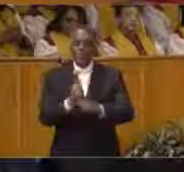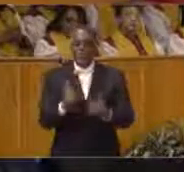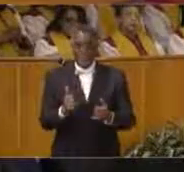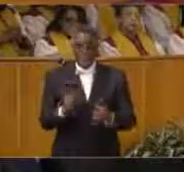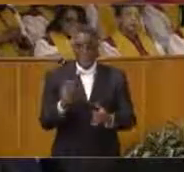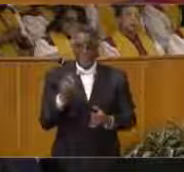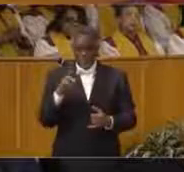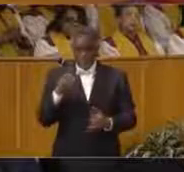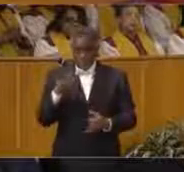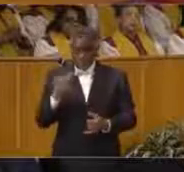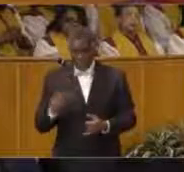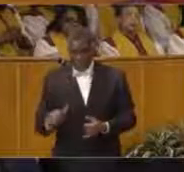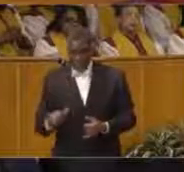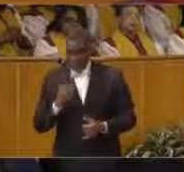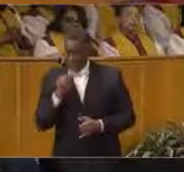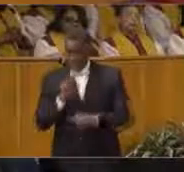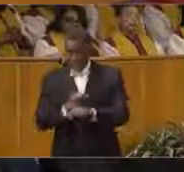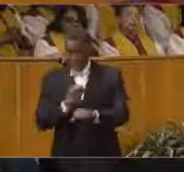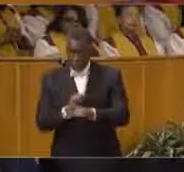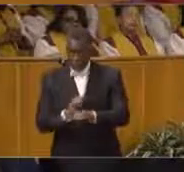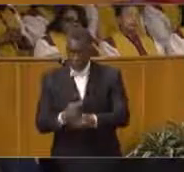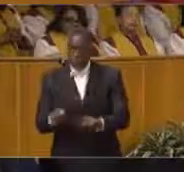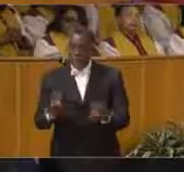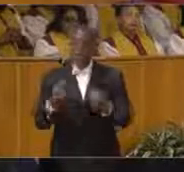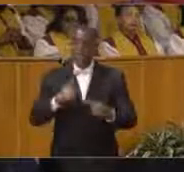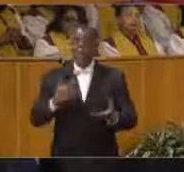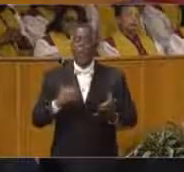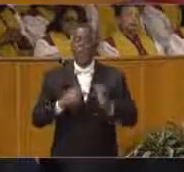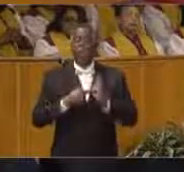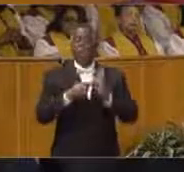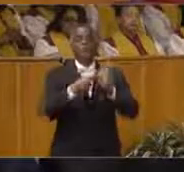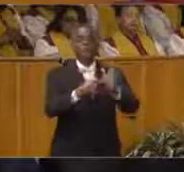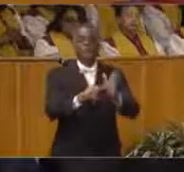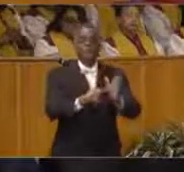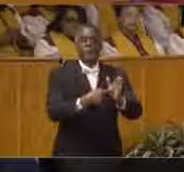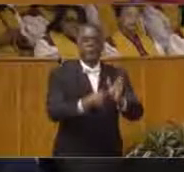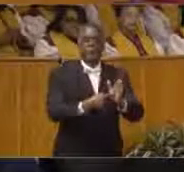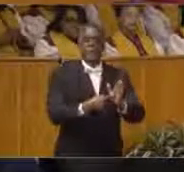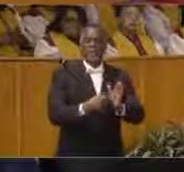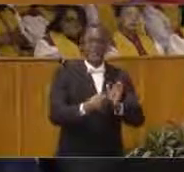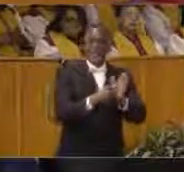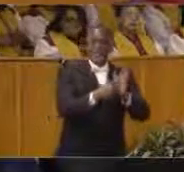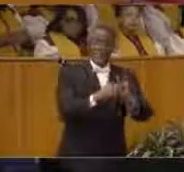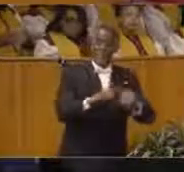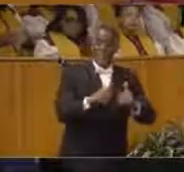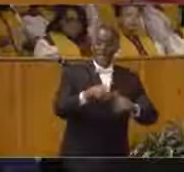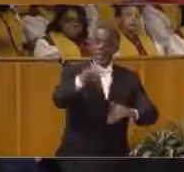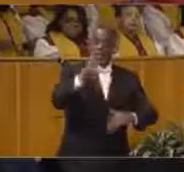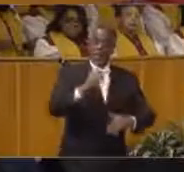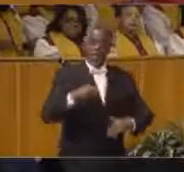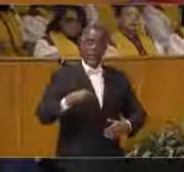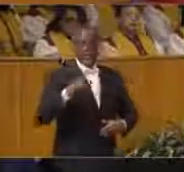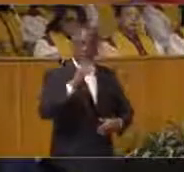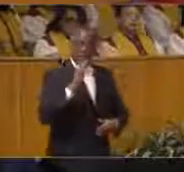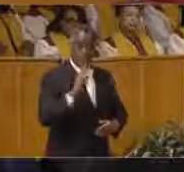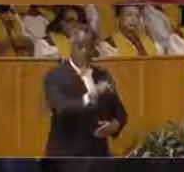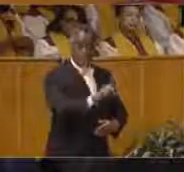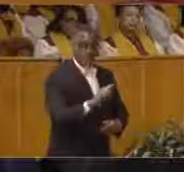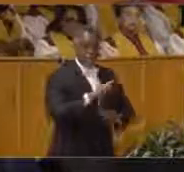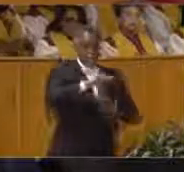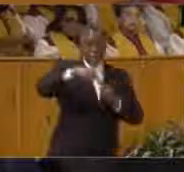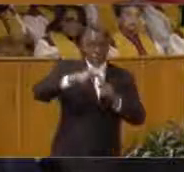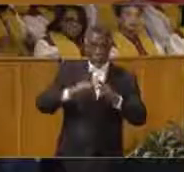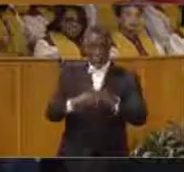overflow. Out of overflow. I want to show you an example of how God gives back when you decide to be faithful